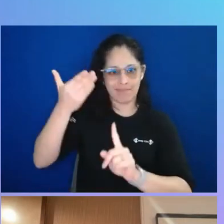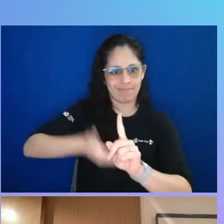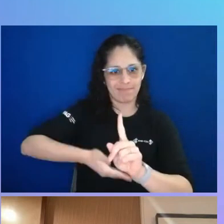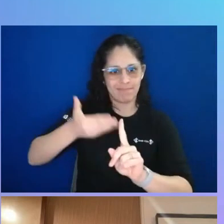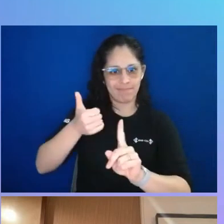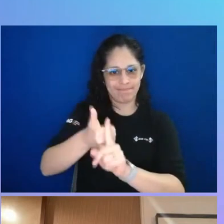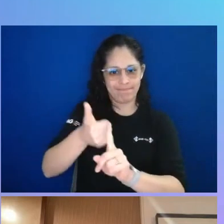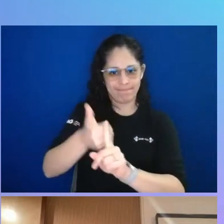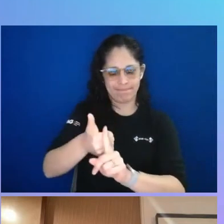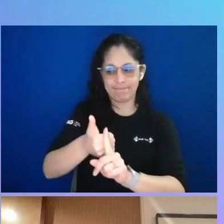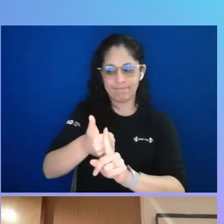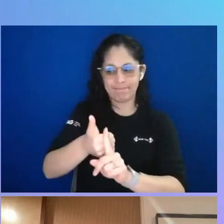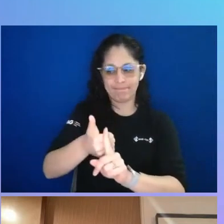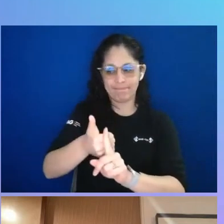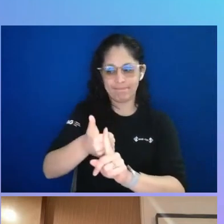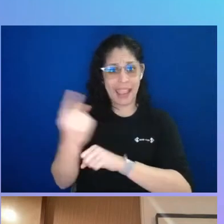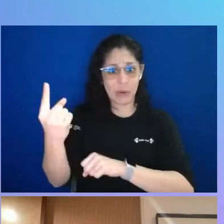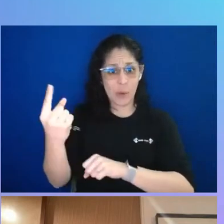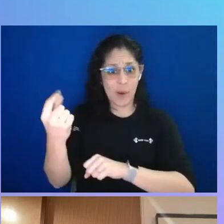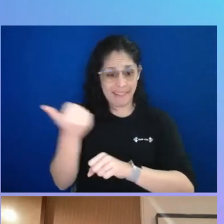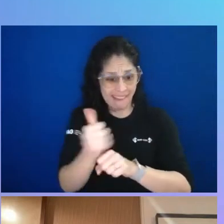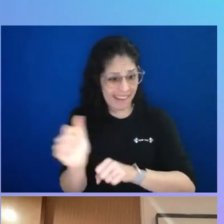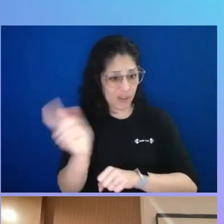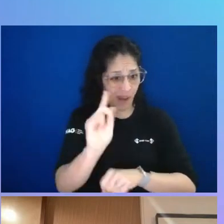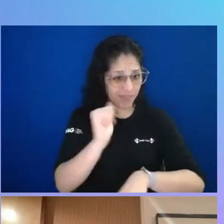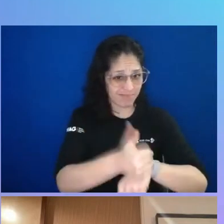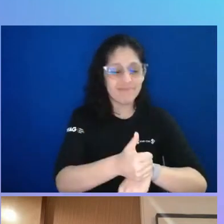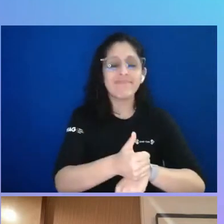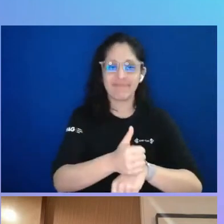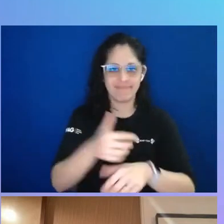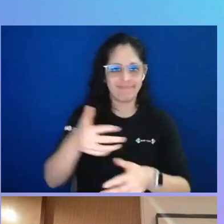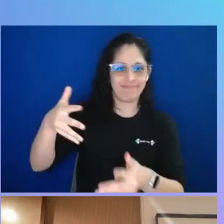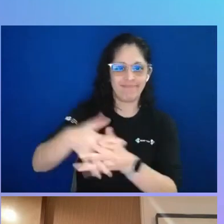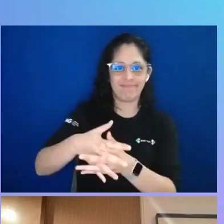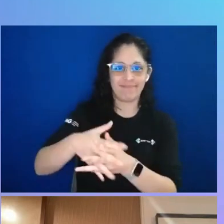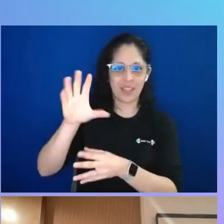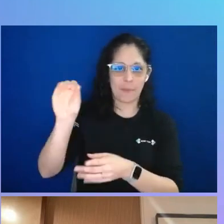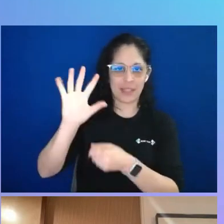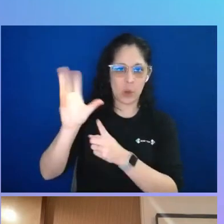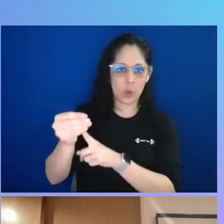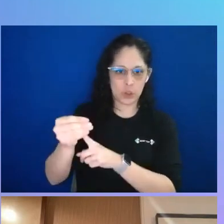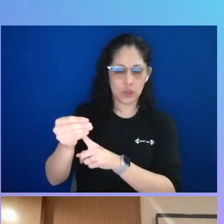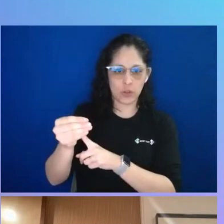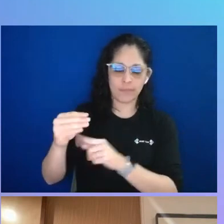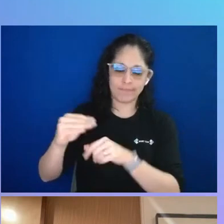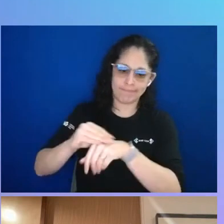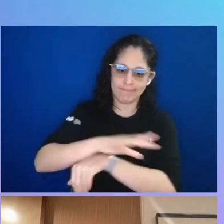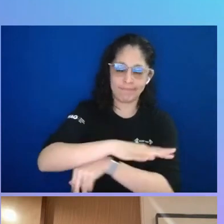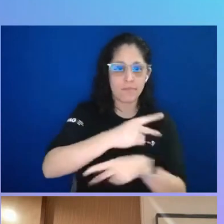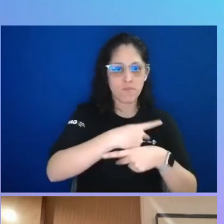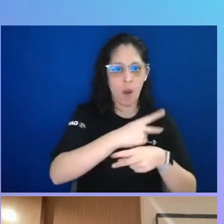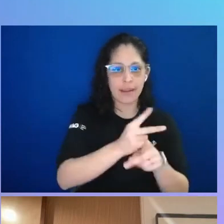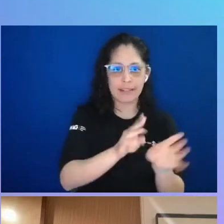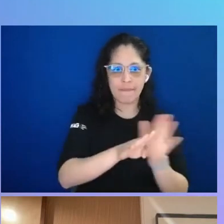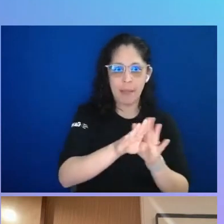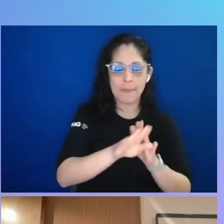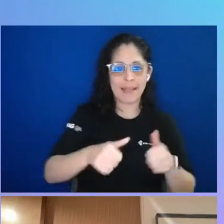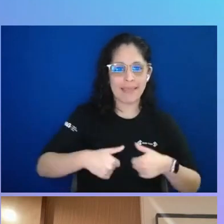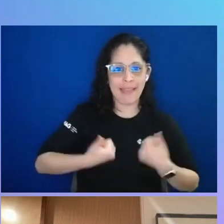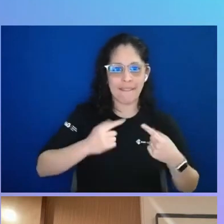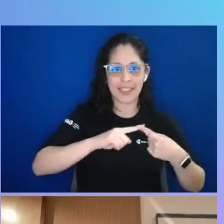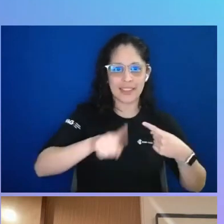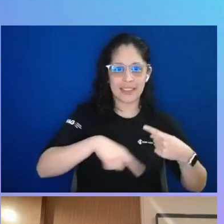anywhere mindset is woven into the company culture and bleeds into product development lifecycle. And